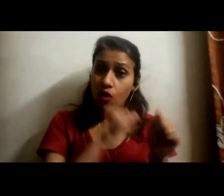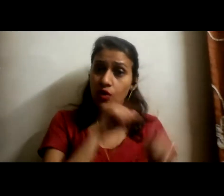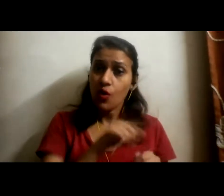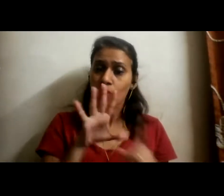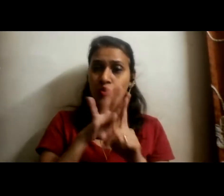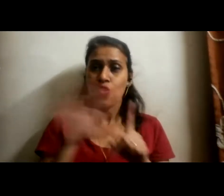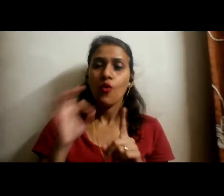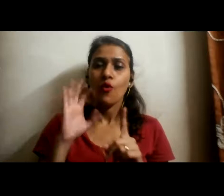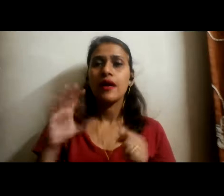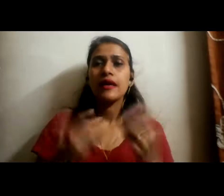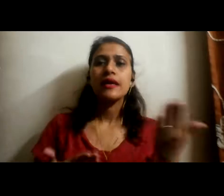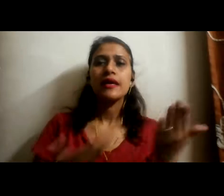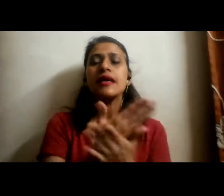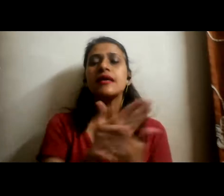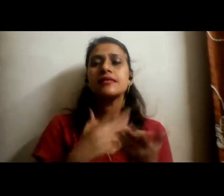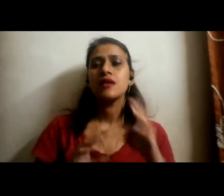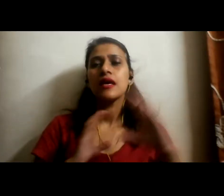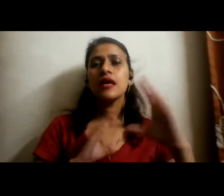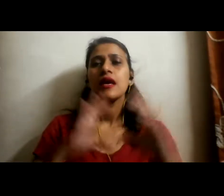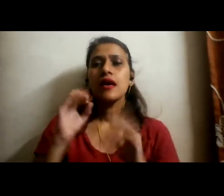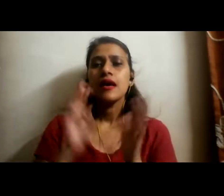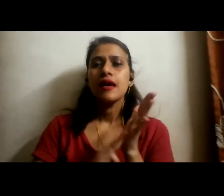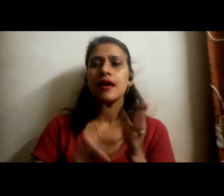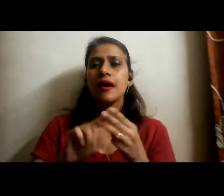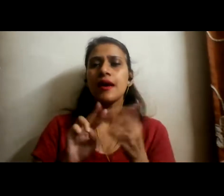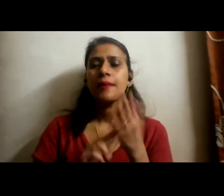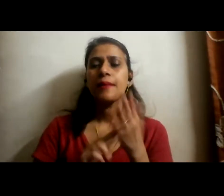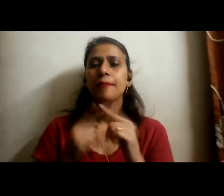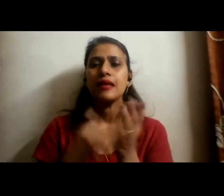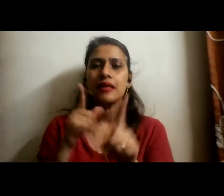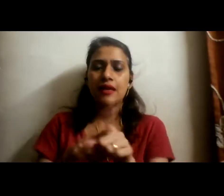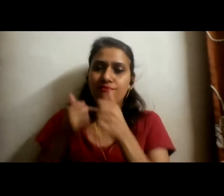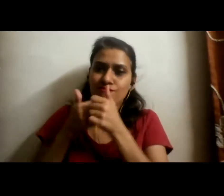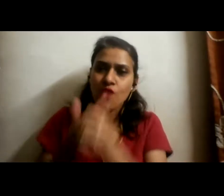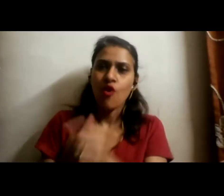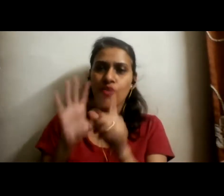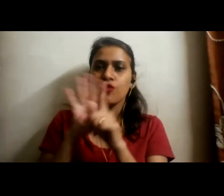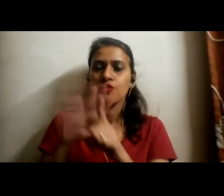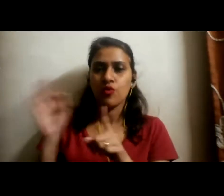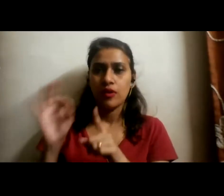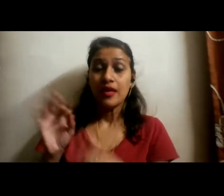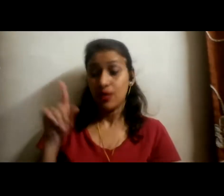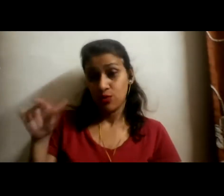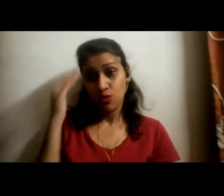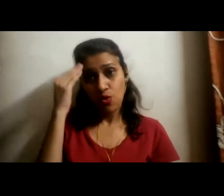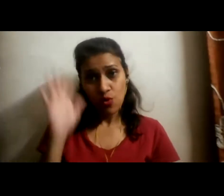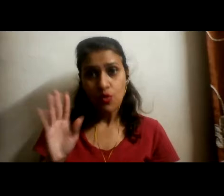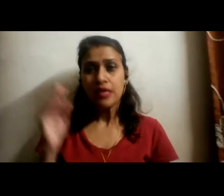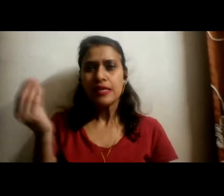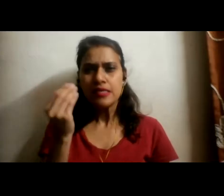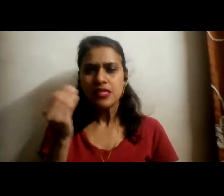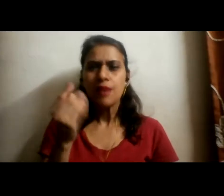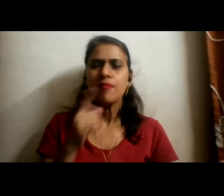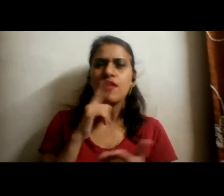case commentary. Even if I may say, you will start reading a particular case. You will know certain facts of a